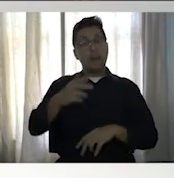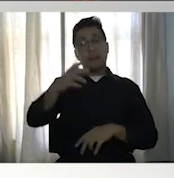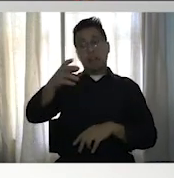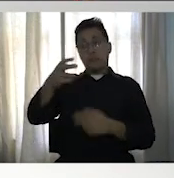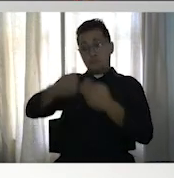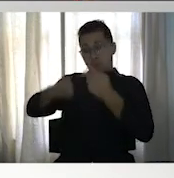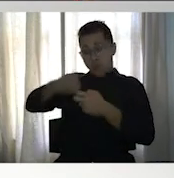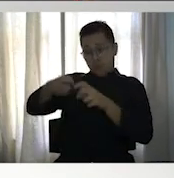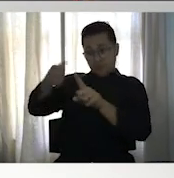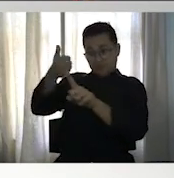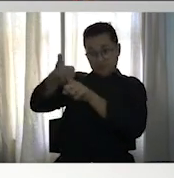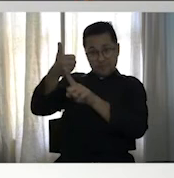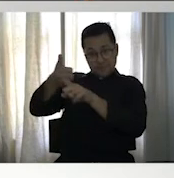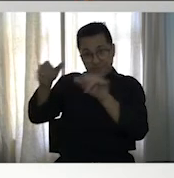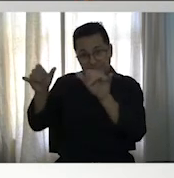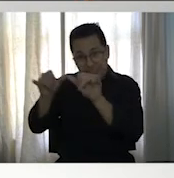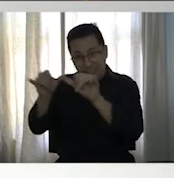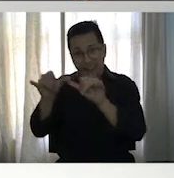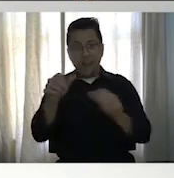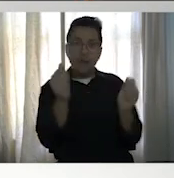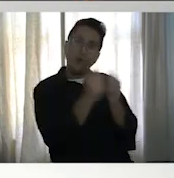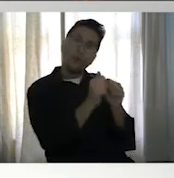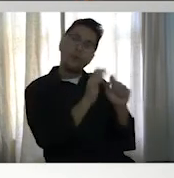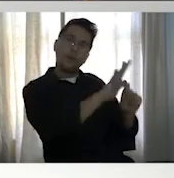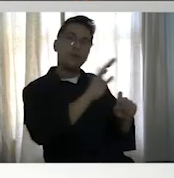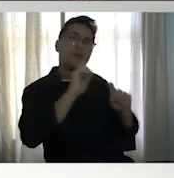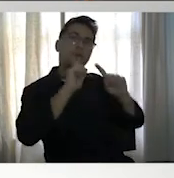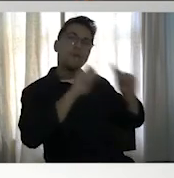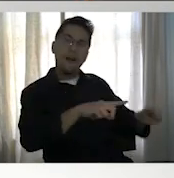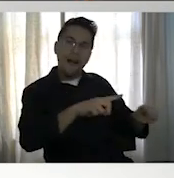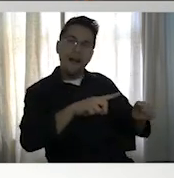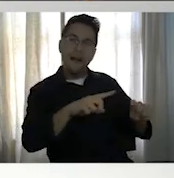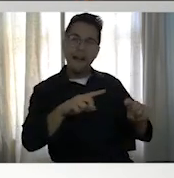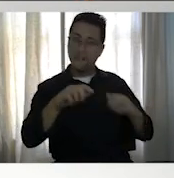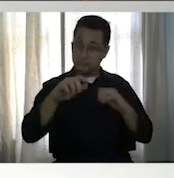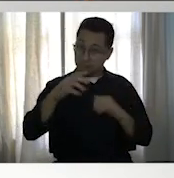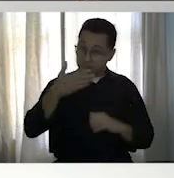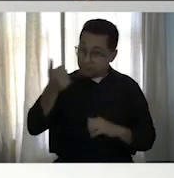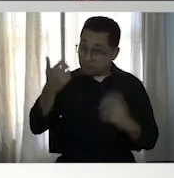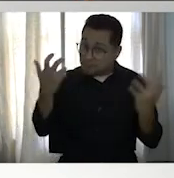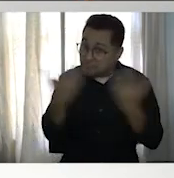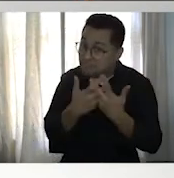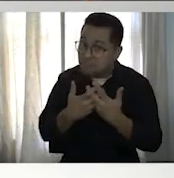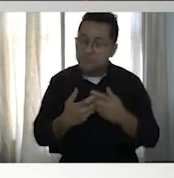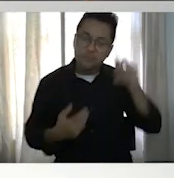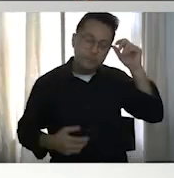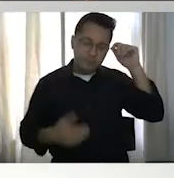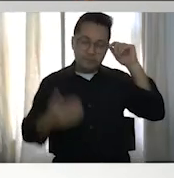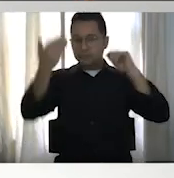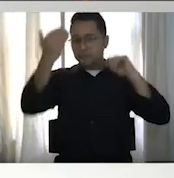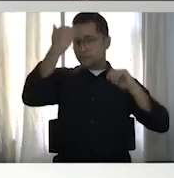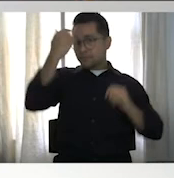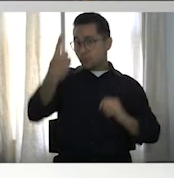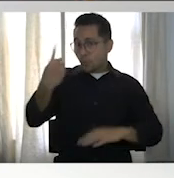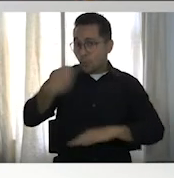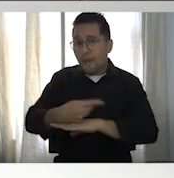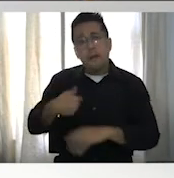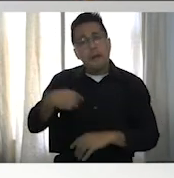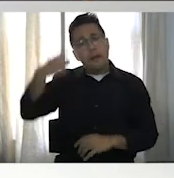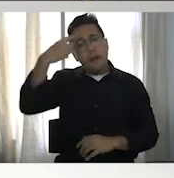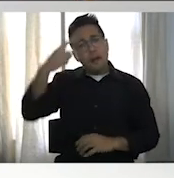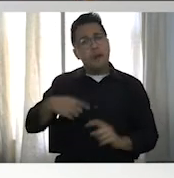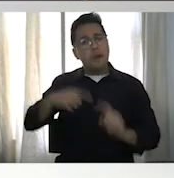problem to the size of the reaction. I know one day I thought I was going to visit my